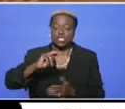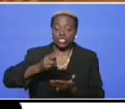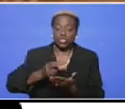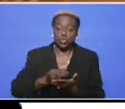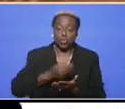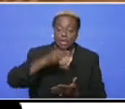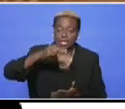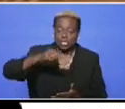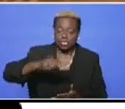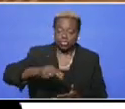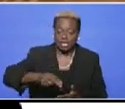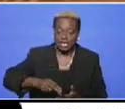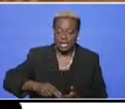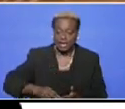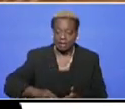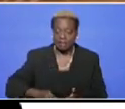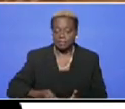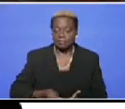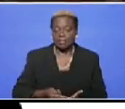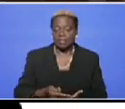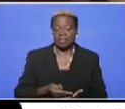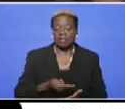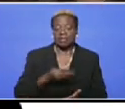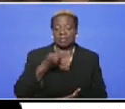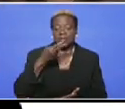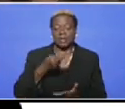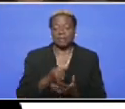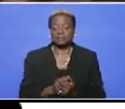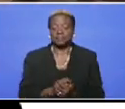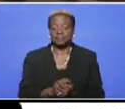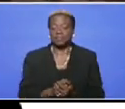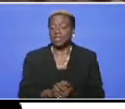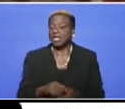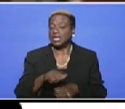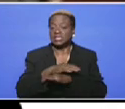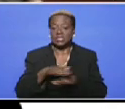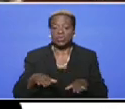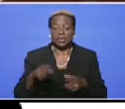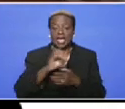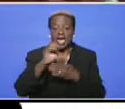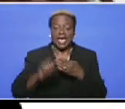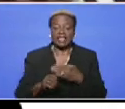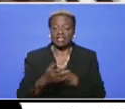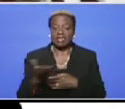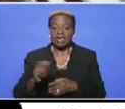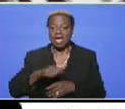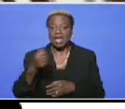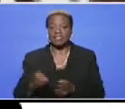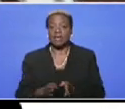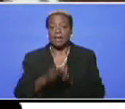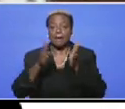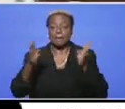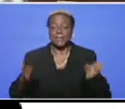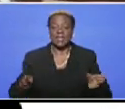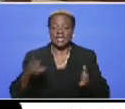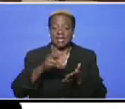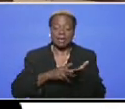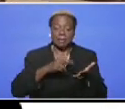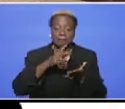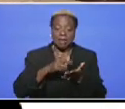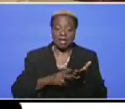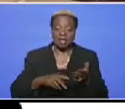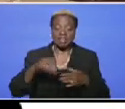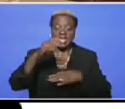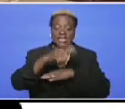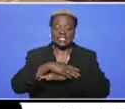go straight down? And go straight down. Okay. But it doesn't end there. Another big part of table etiquette isn't so